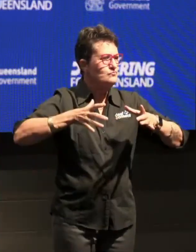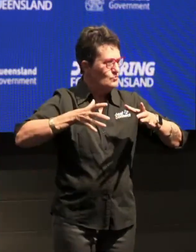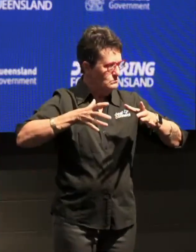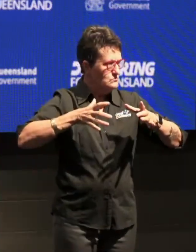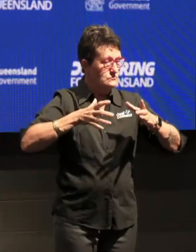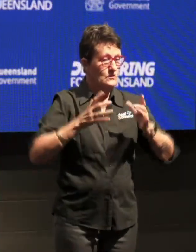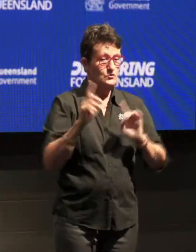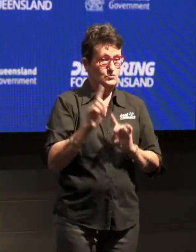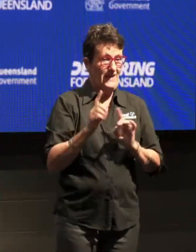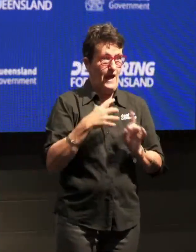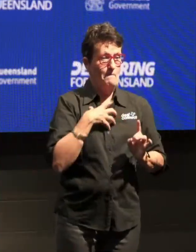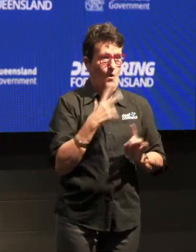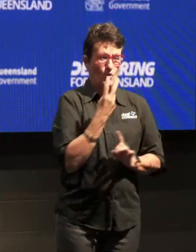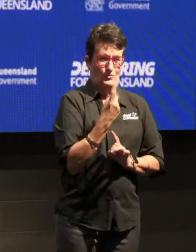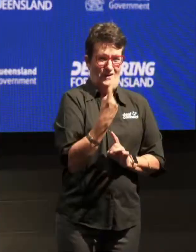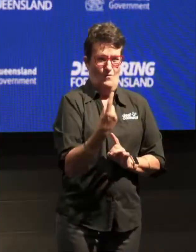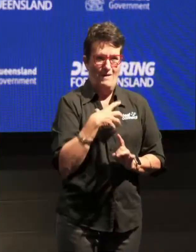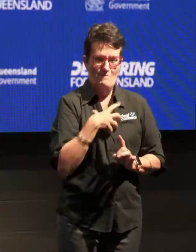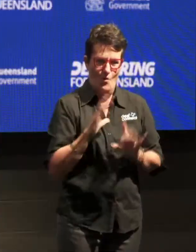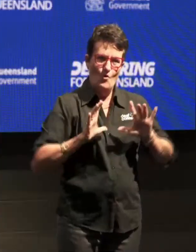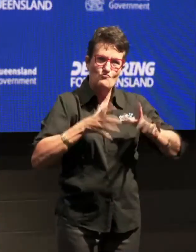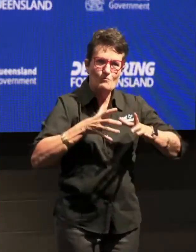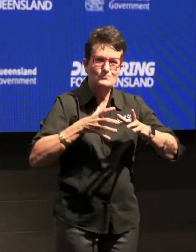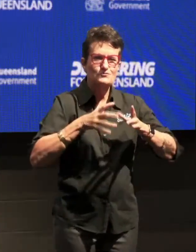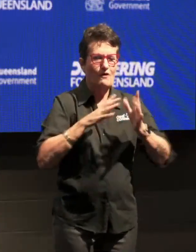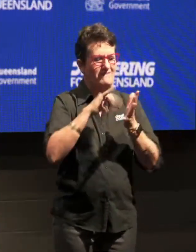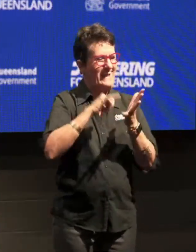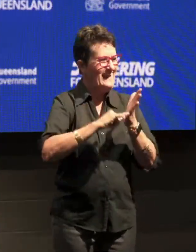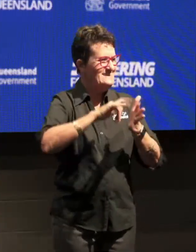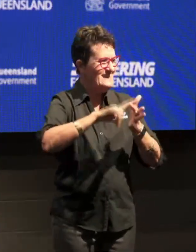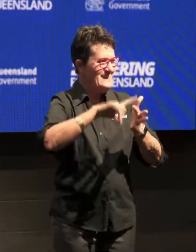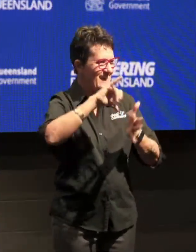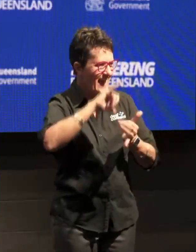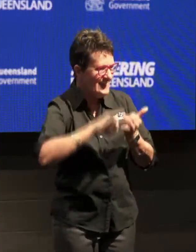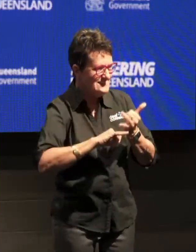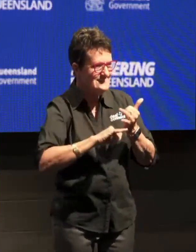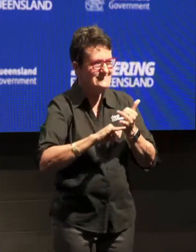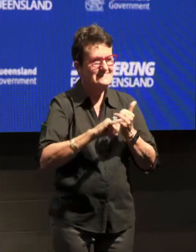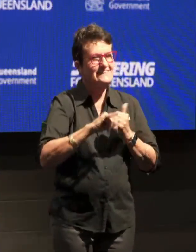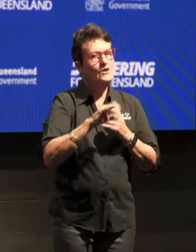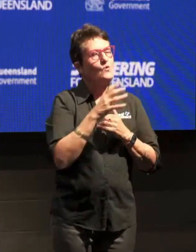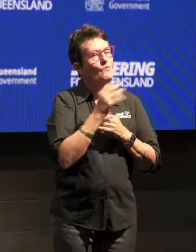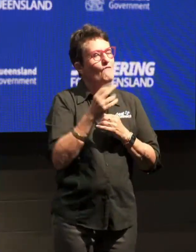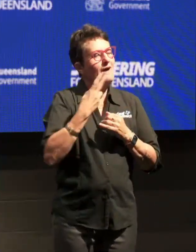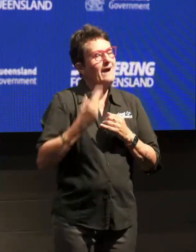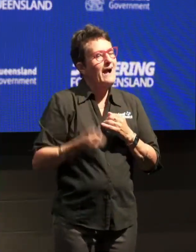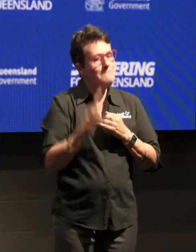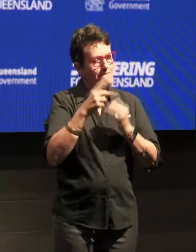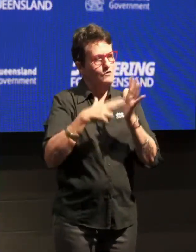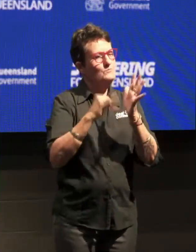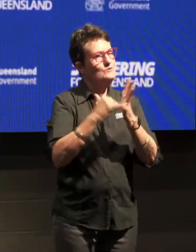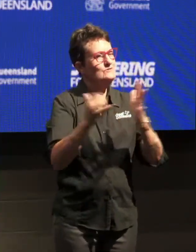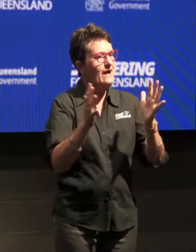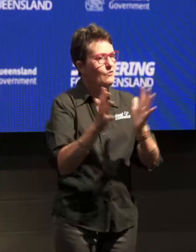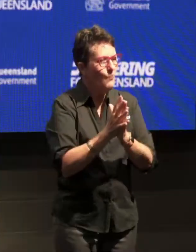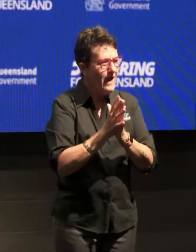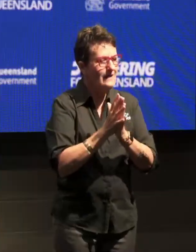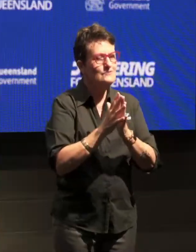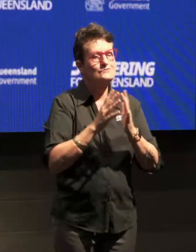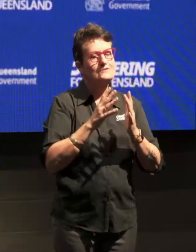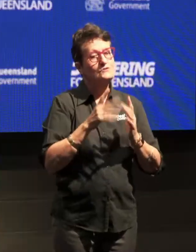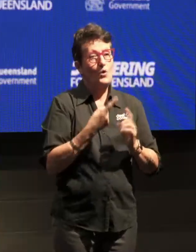21 that have arrived today, and I want to thank them for coming to help their northern mates, as we saw in reverse